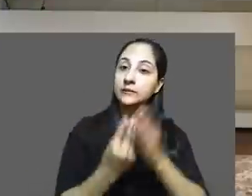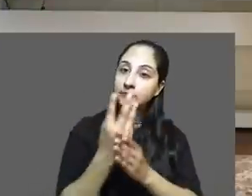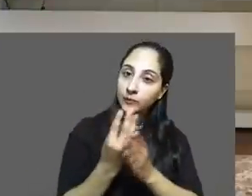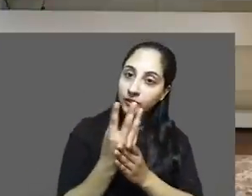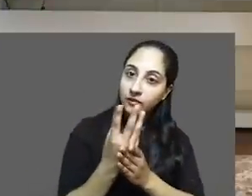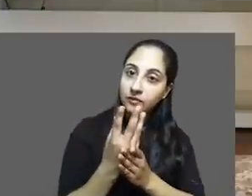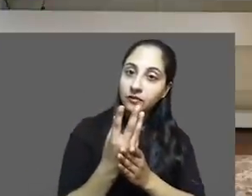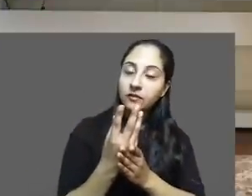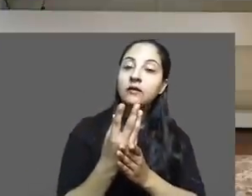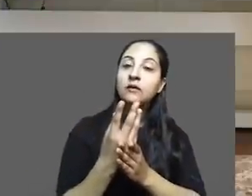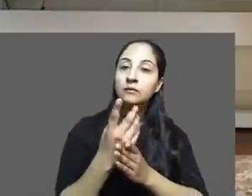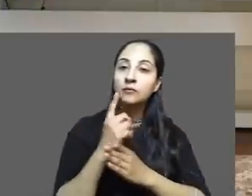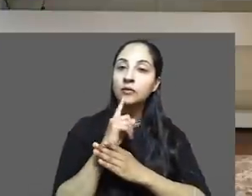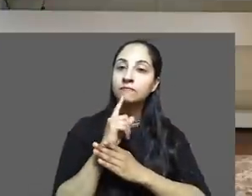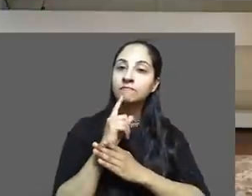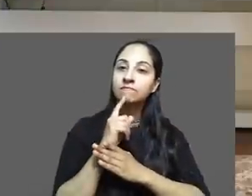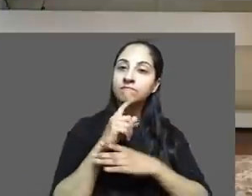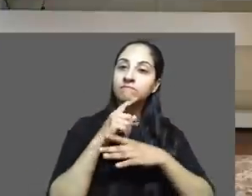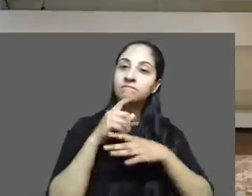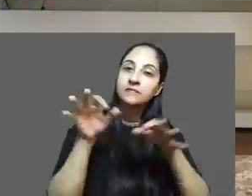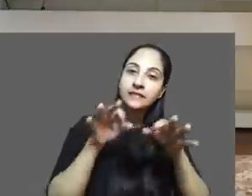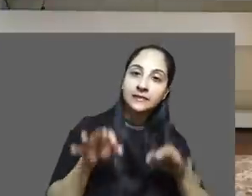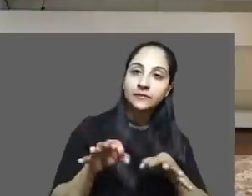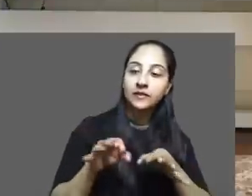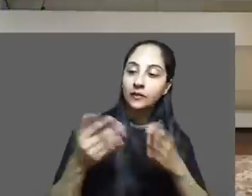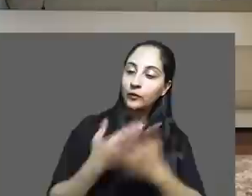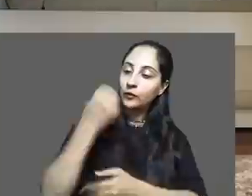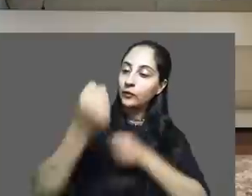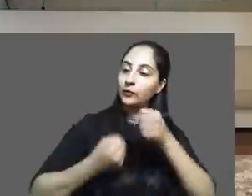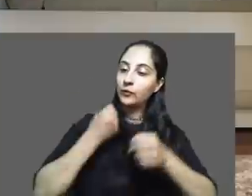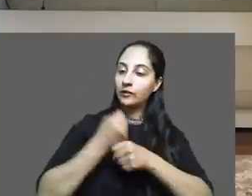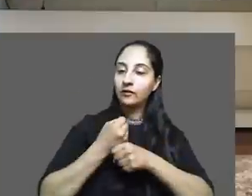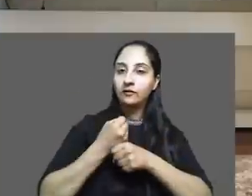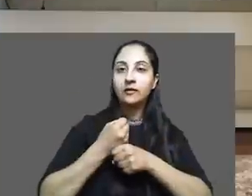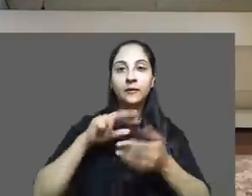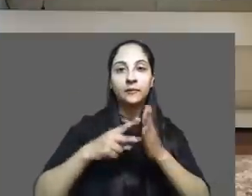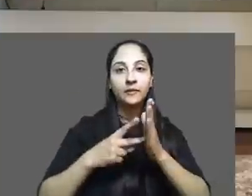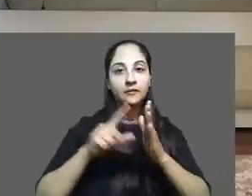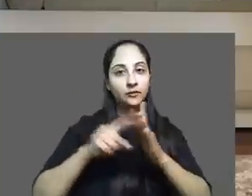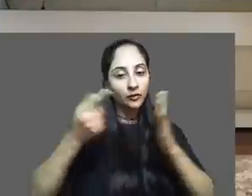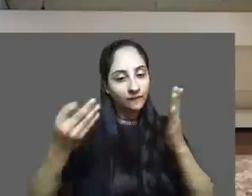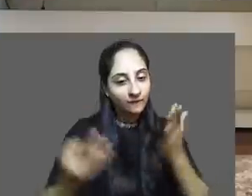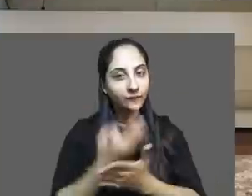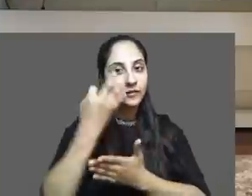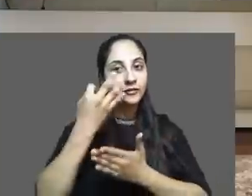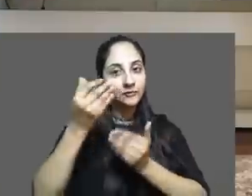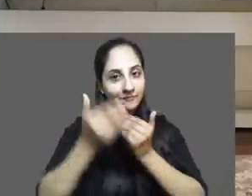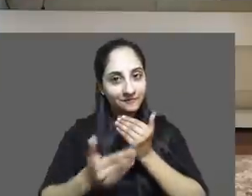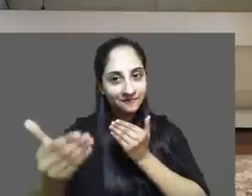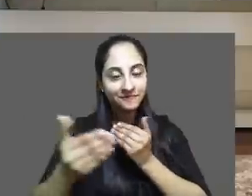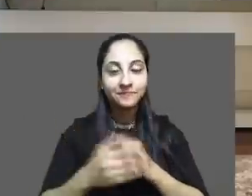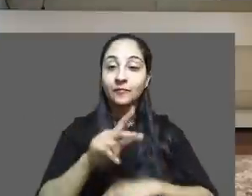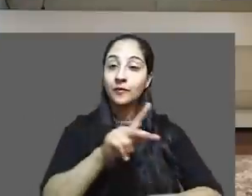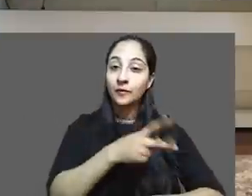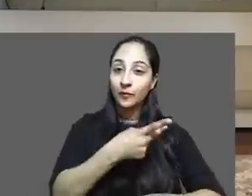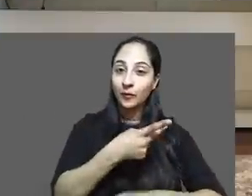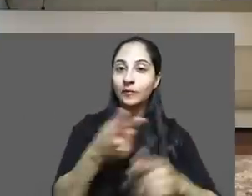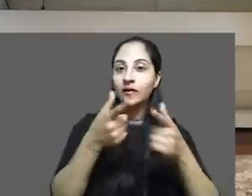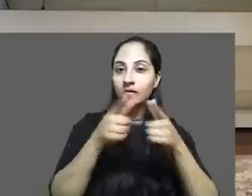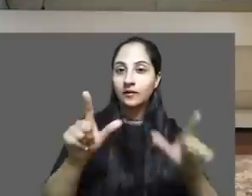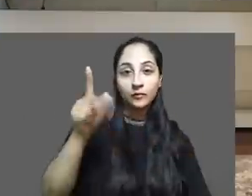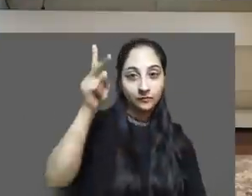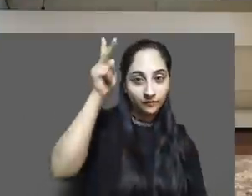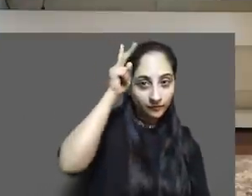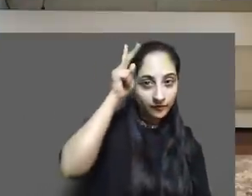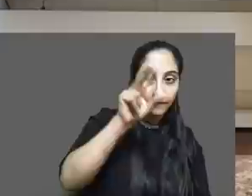called Spring, talking about the trampoline, the refresher that is this time of year. So for your pleasure, recite